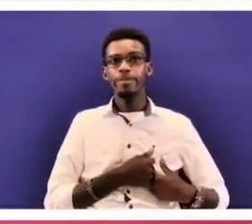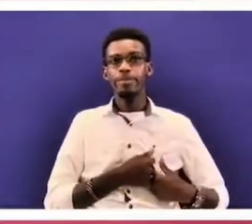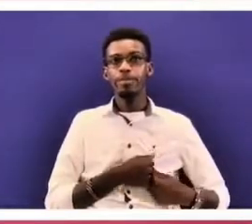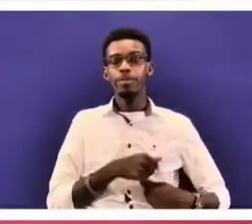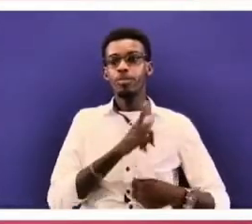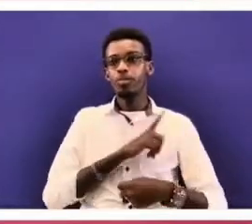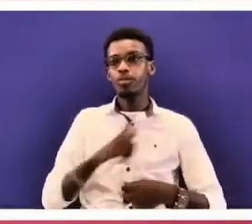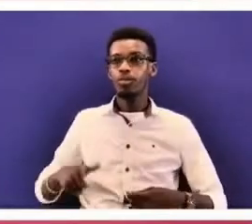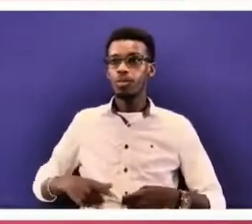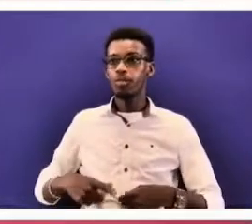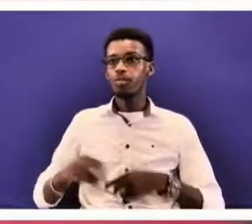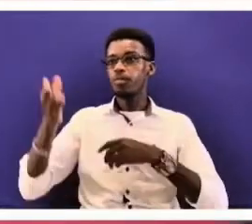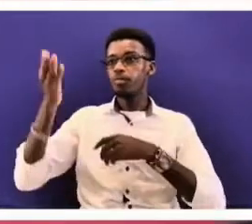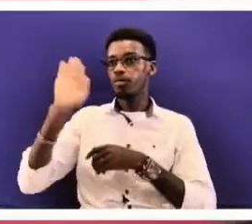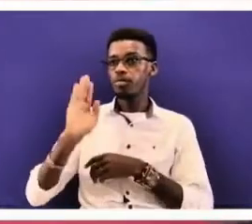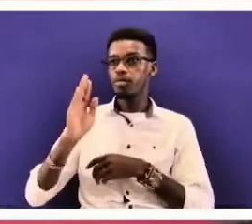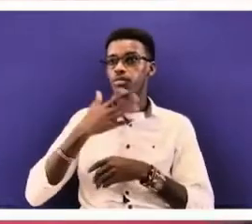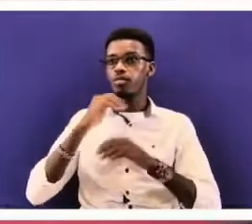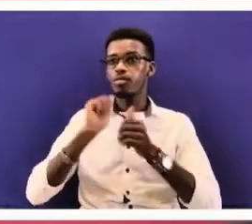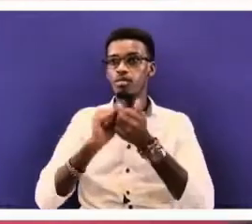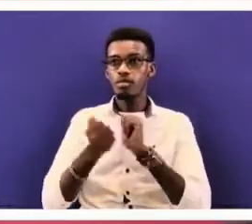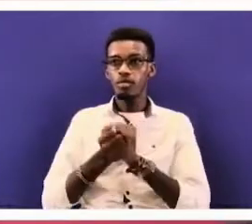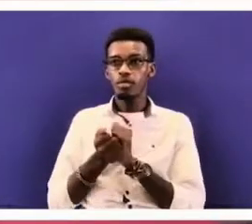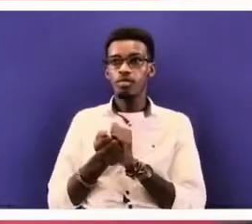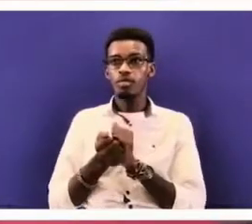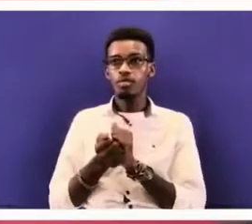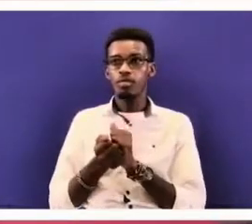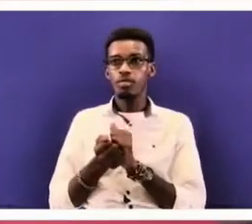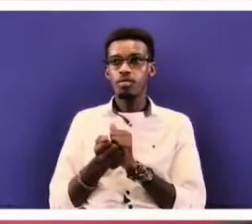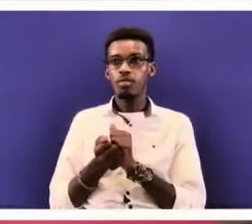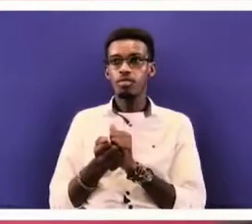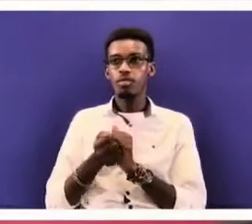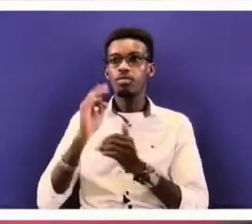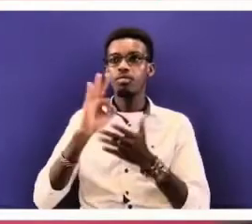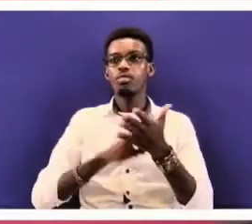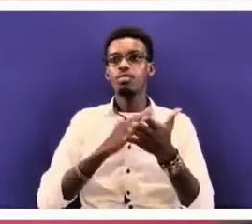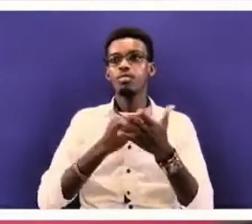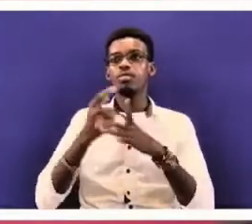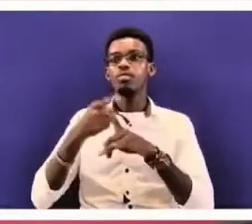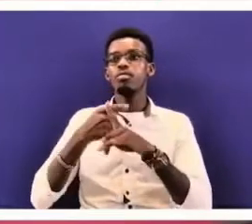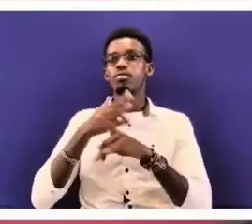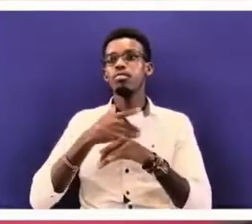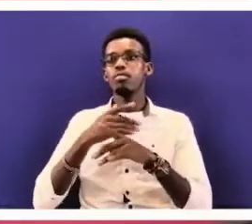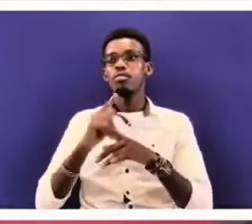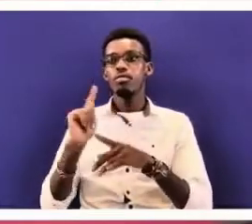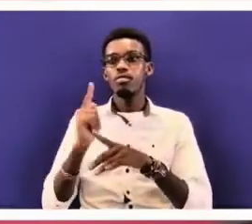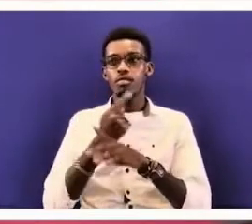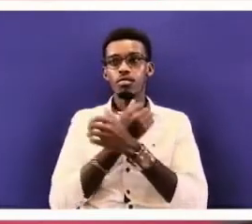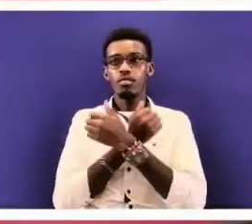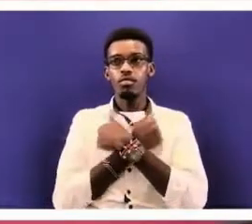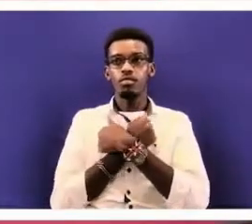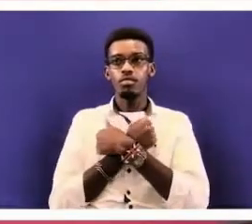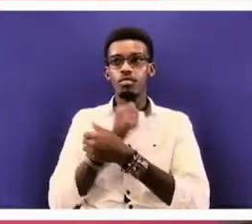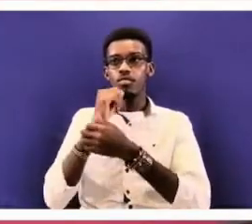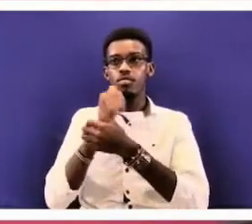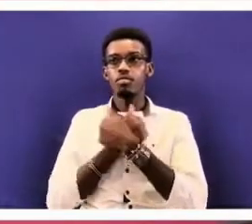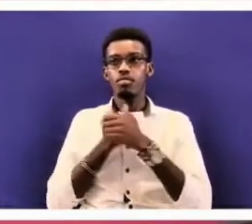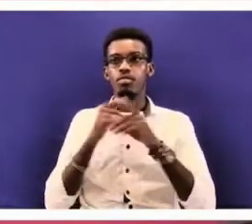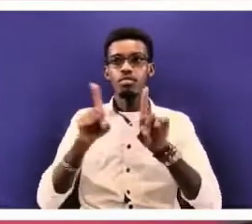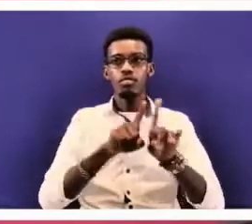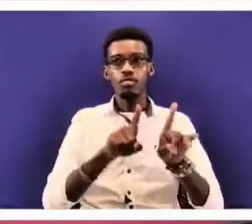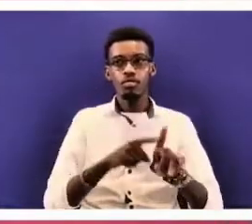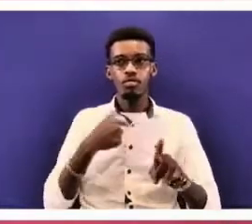Lord God, I need to be transformed. I've fallen from my first love. I've not loved the way I should love.